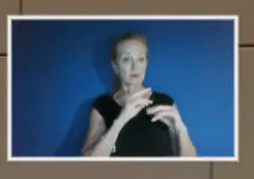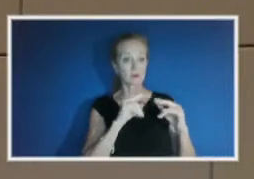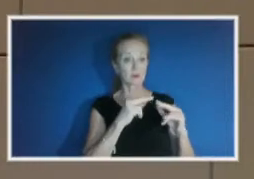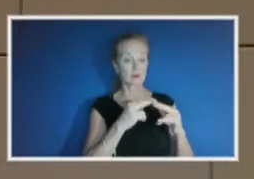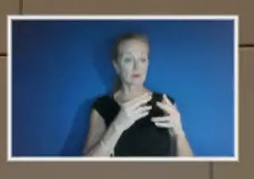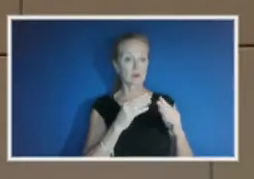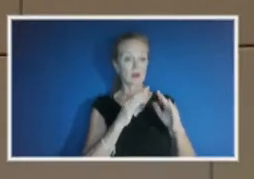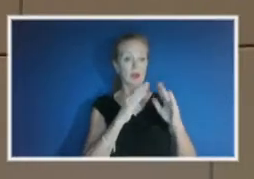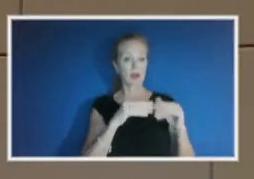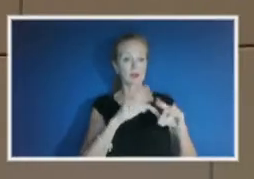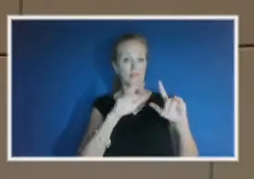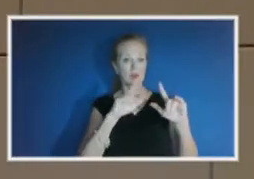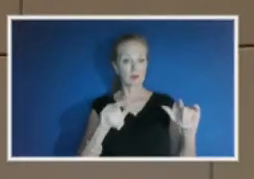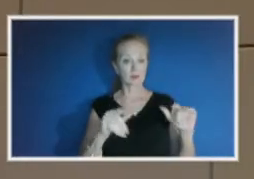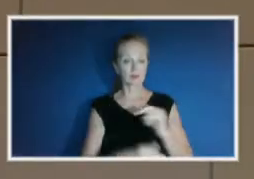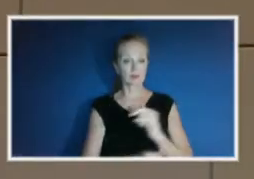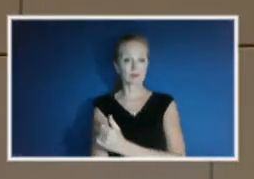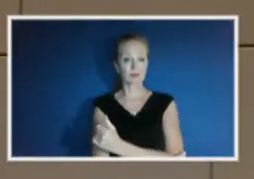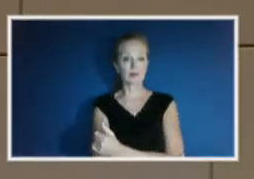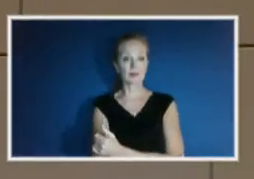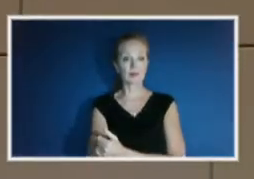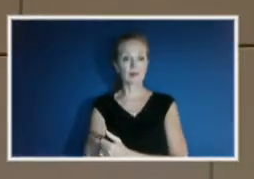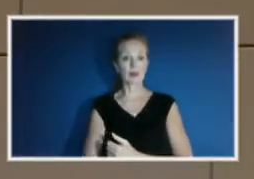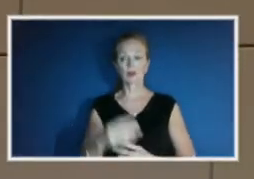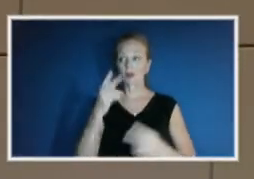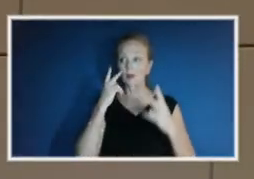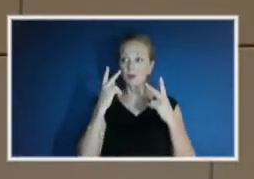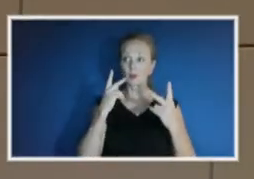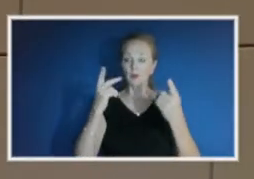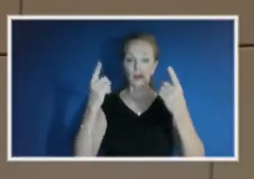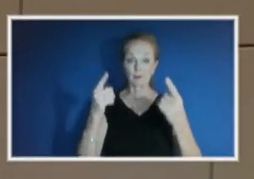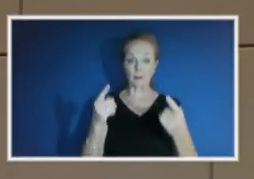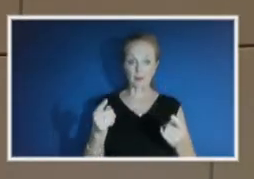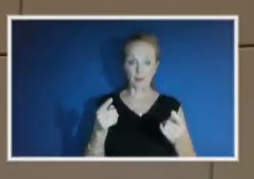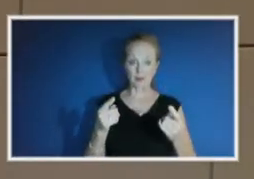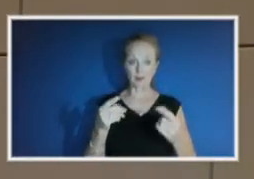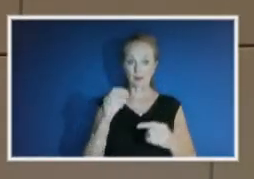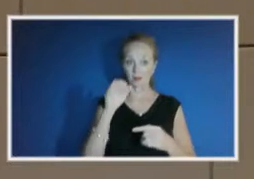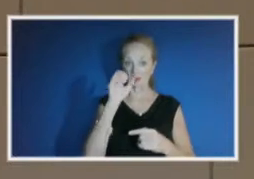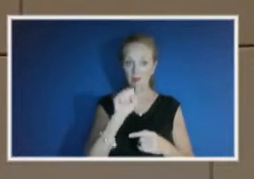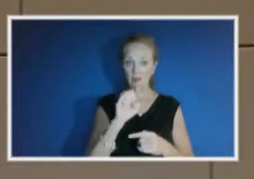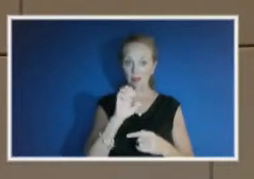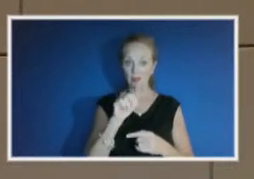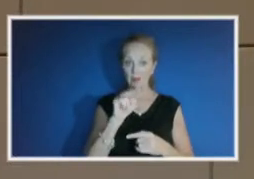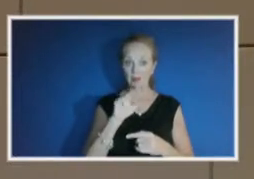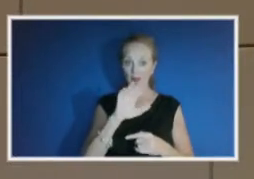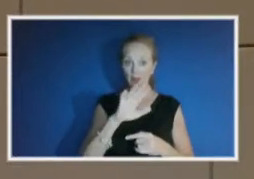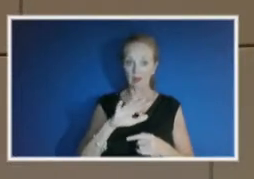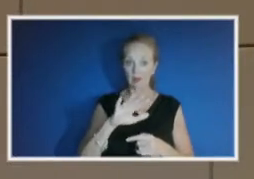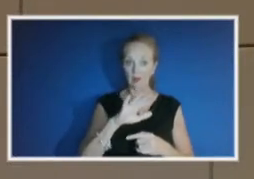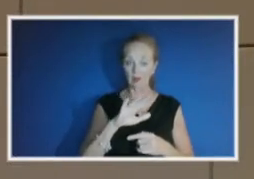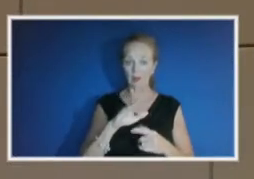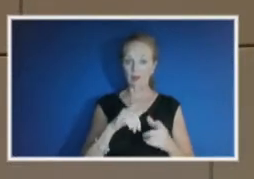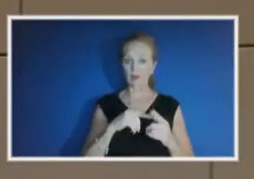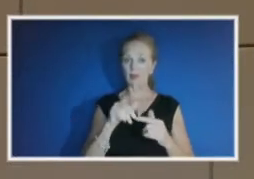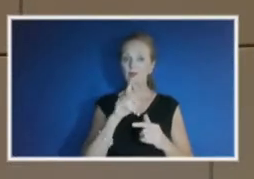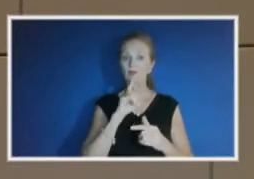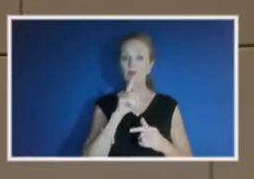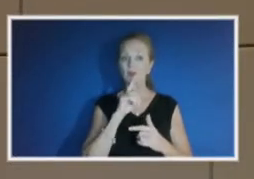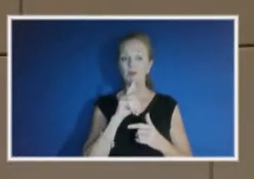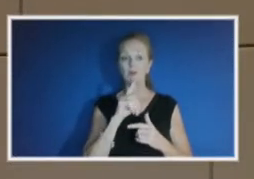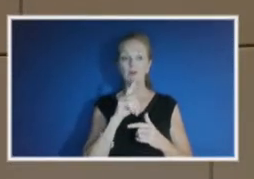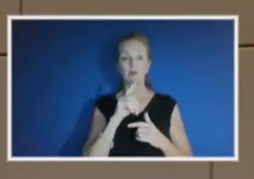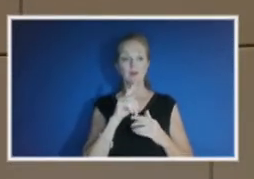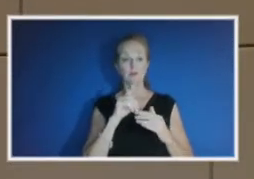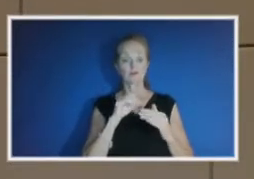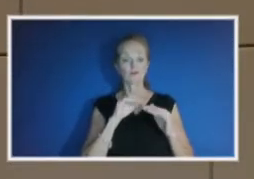housing diversity. And when you look at what has happened in South End area and how that has really bled